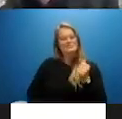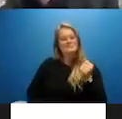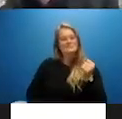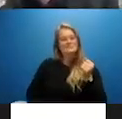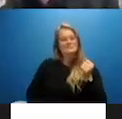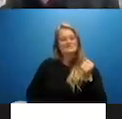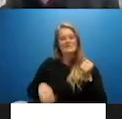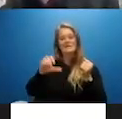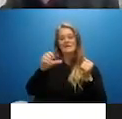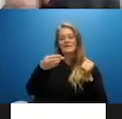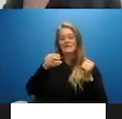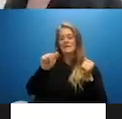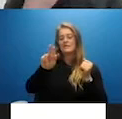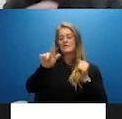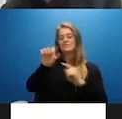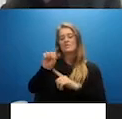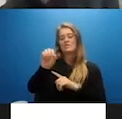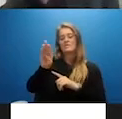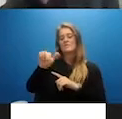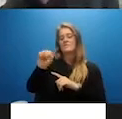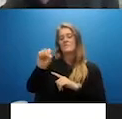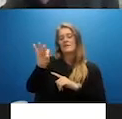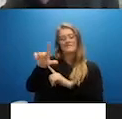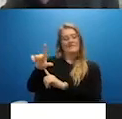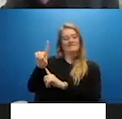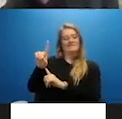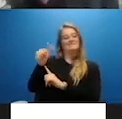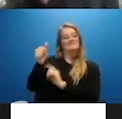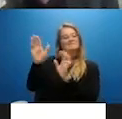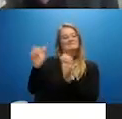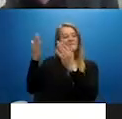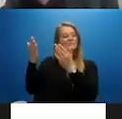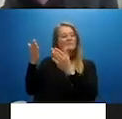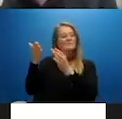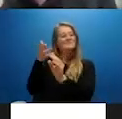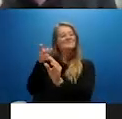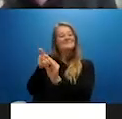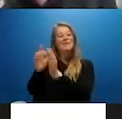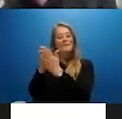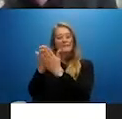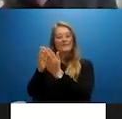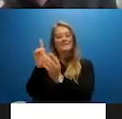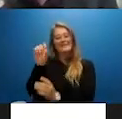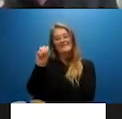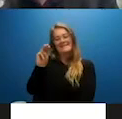Charles Brassfield for the DSM-4. And he suggested it would be a specialized form of